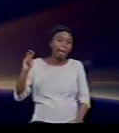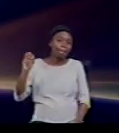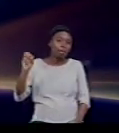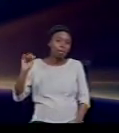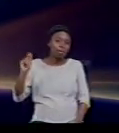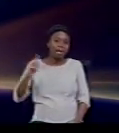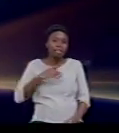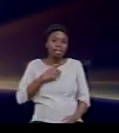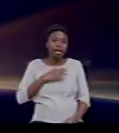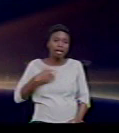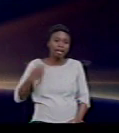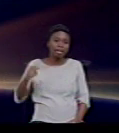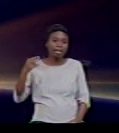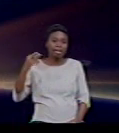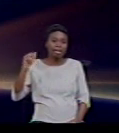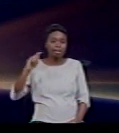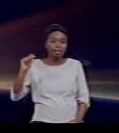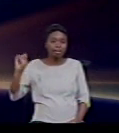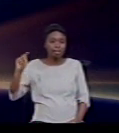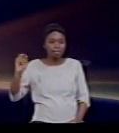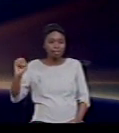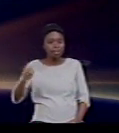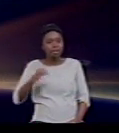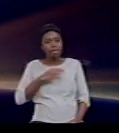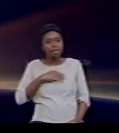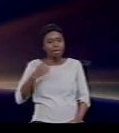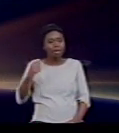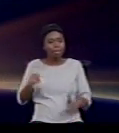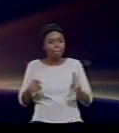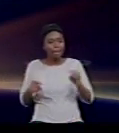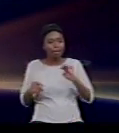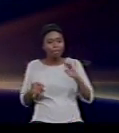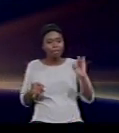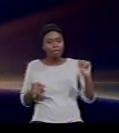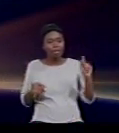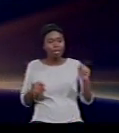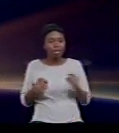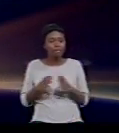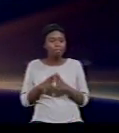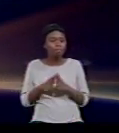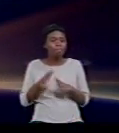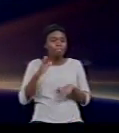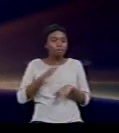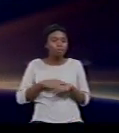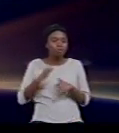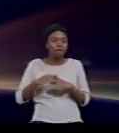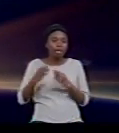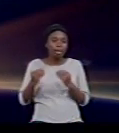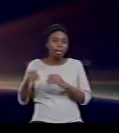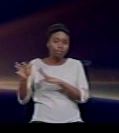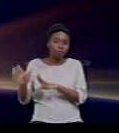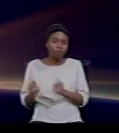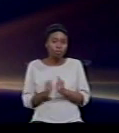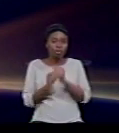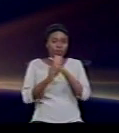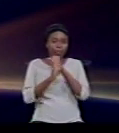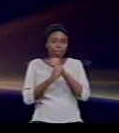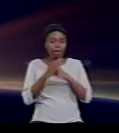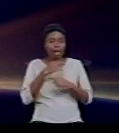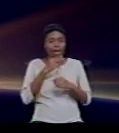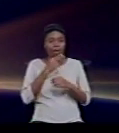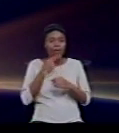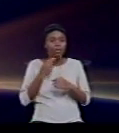and the Hittite, and the Perizzite, the Hivite, and the Jebusite, unto a land flowing with milk and